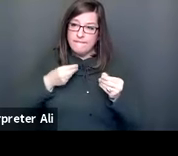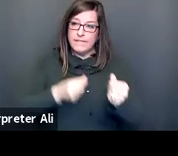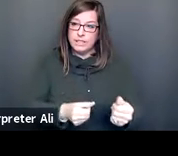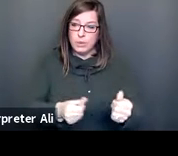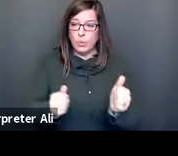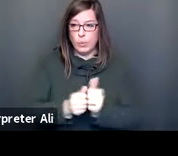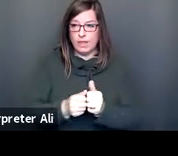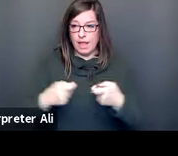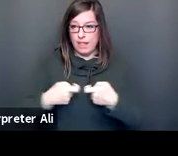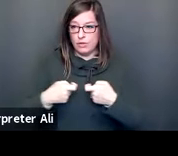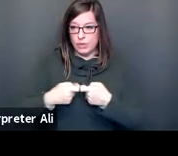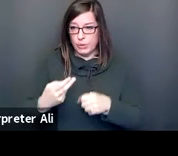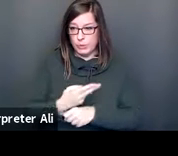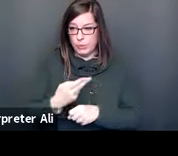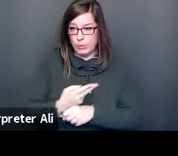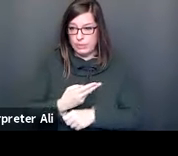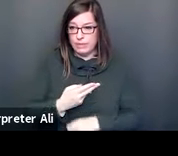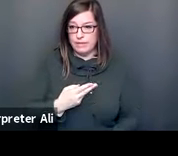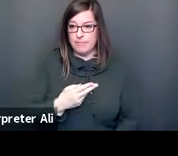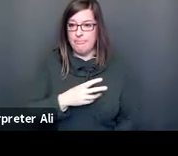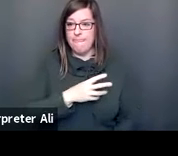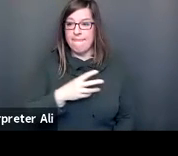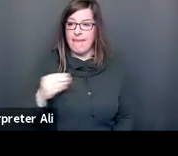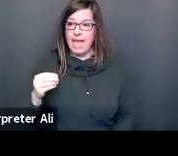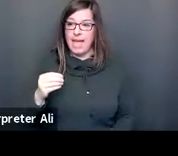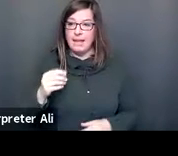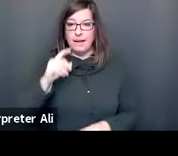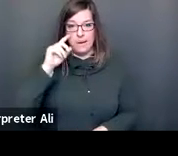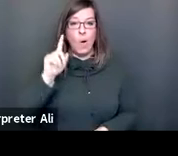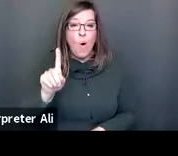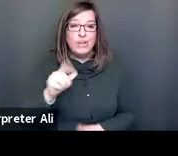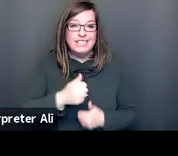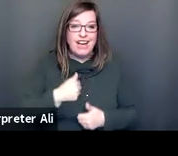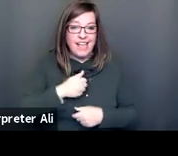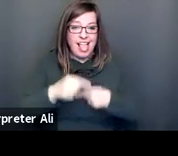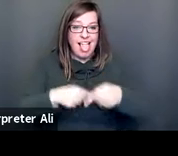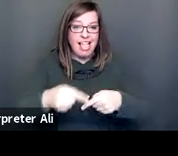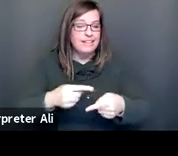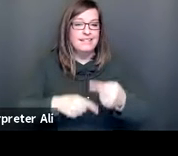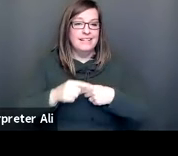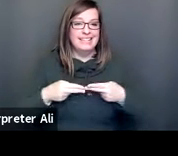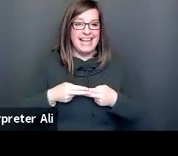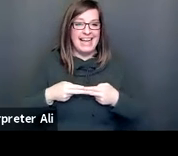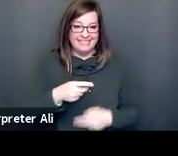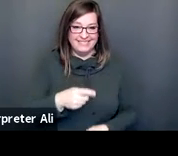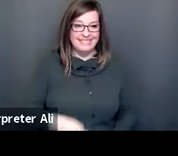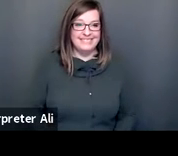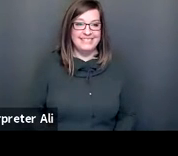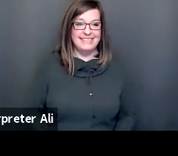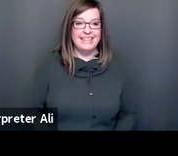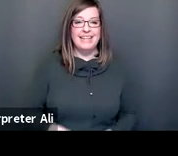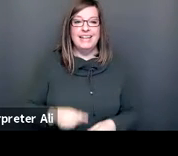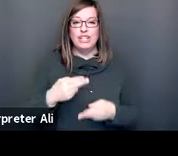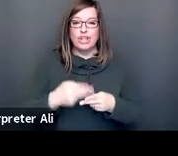incentivize other development of small generation. Hold on. And that's called